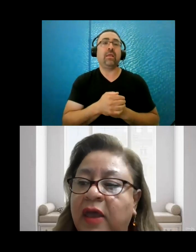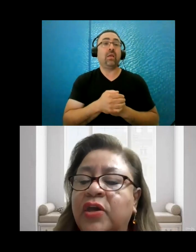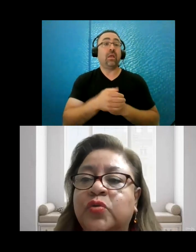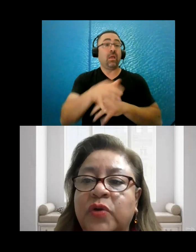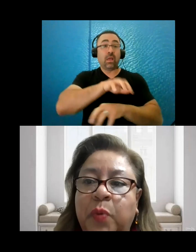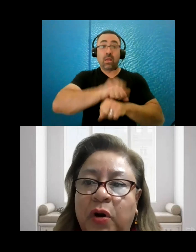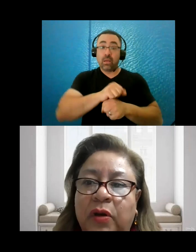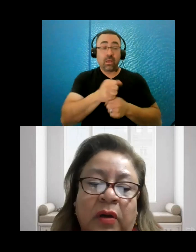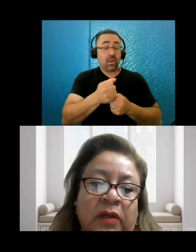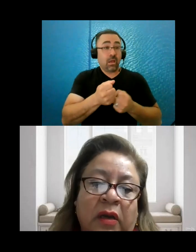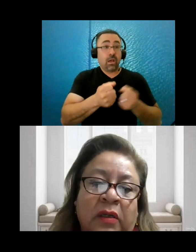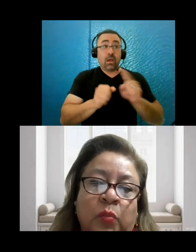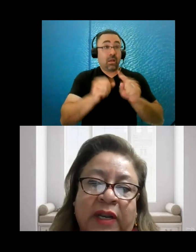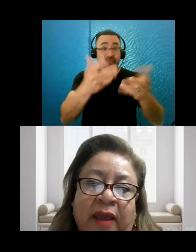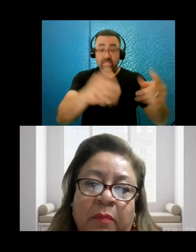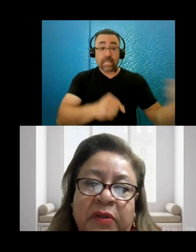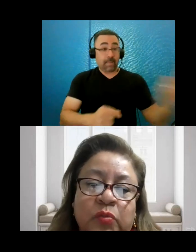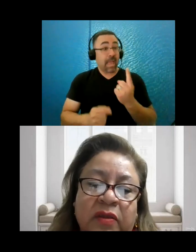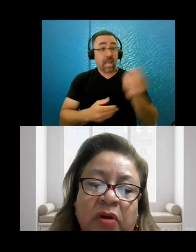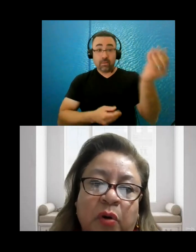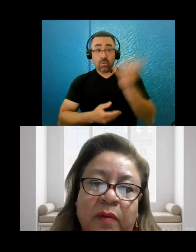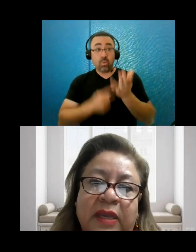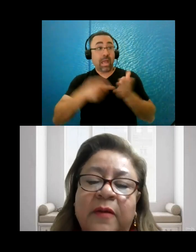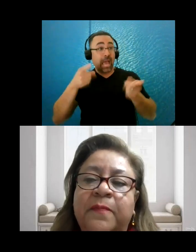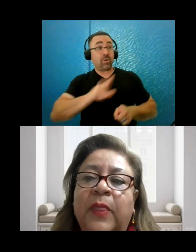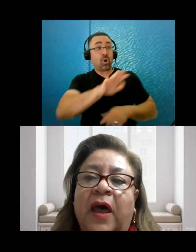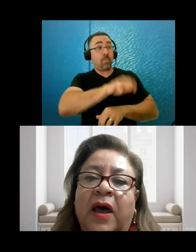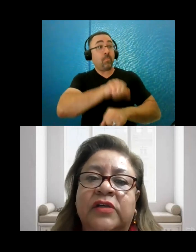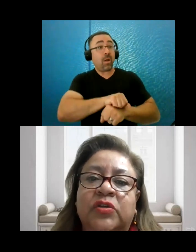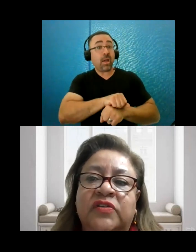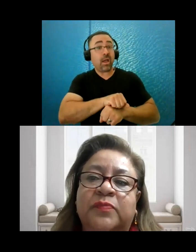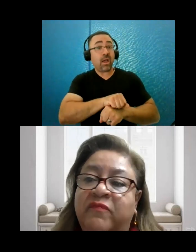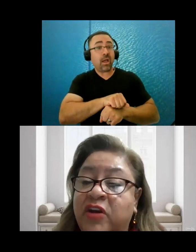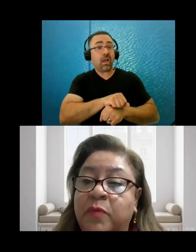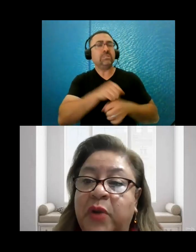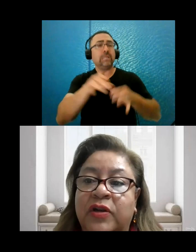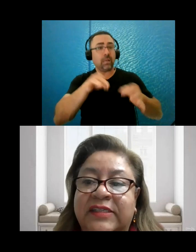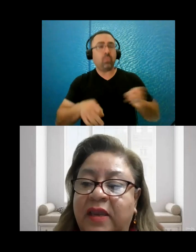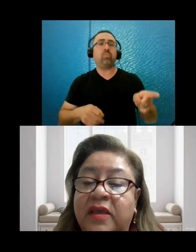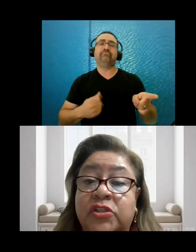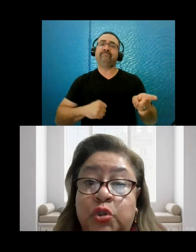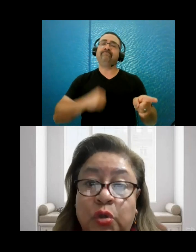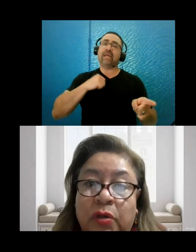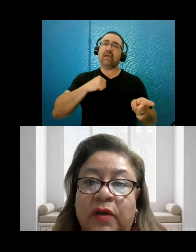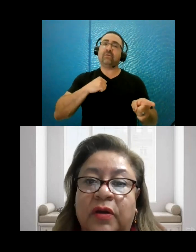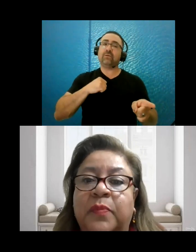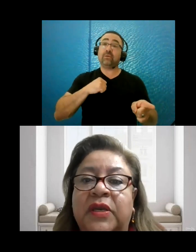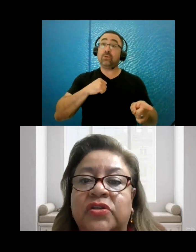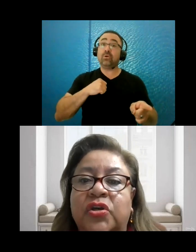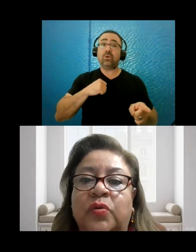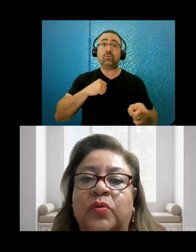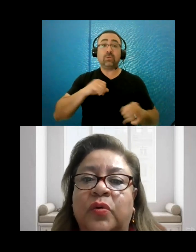back to report on what had happened with her appointment, she was very proud in saying that she took